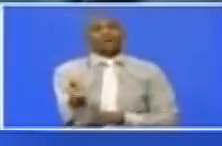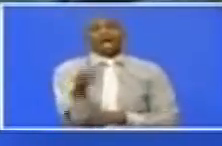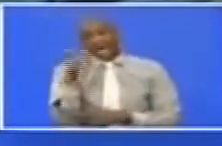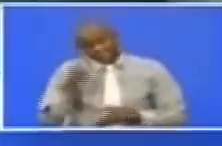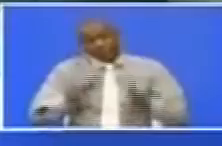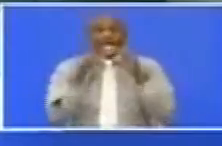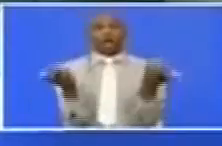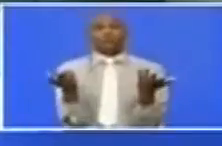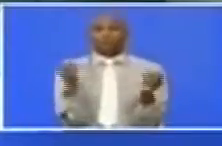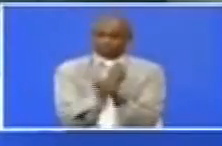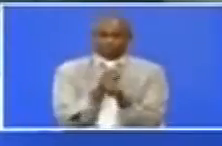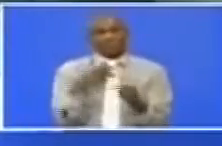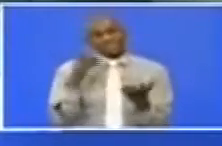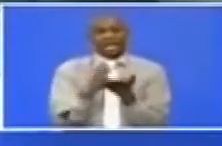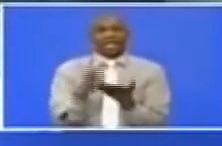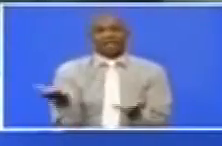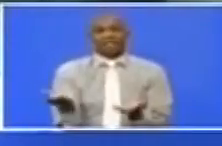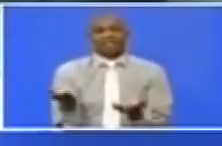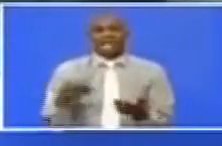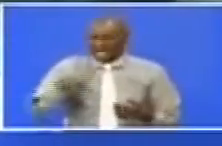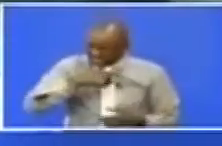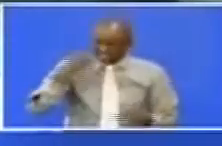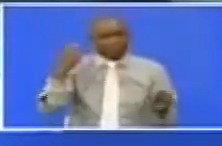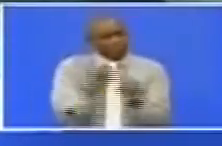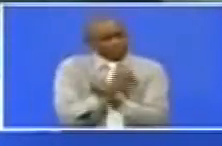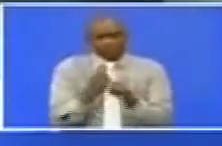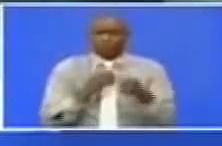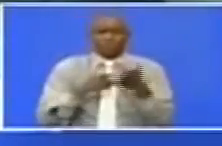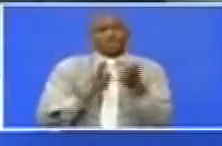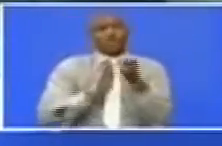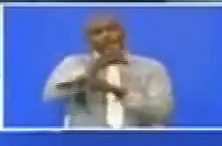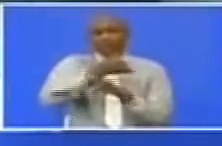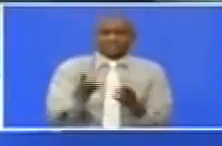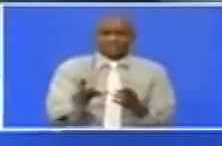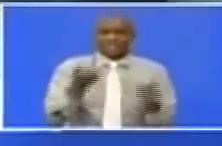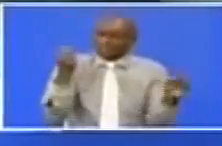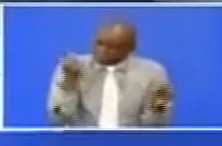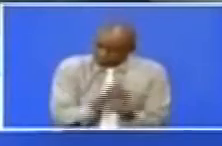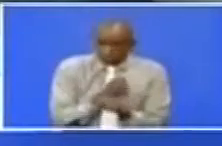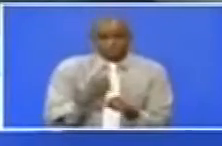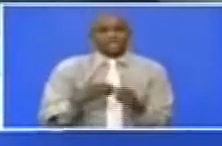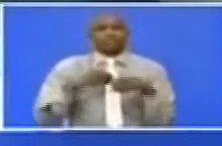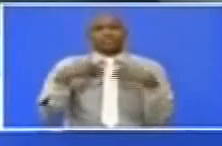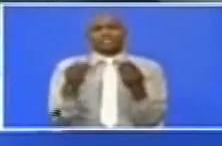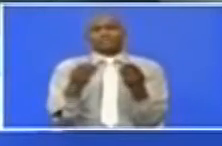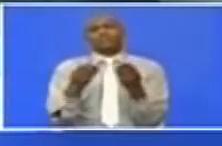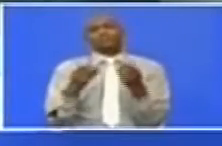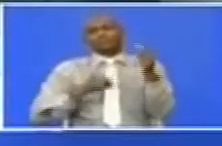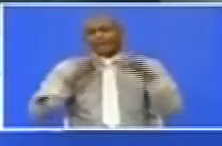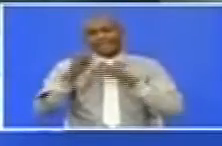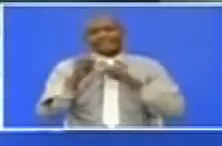other way out. Even if we cannot go beyond a certain area, we cannot, for instance, go and just manage Harambee Stars,